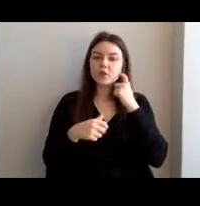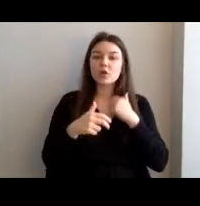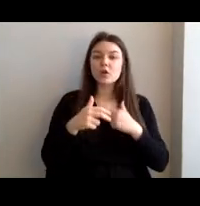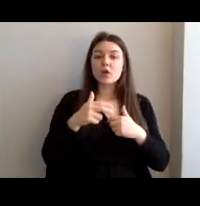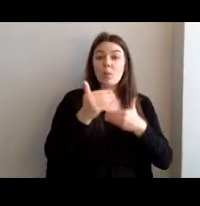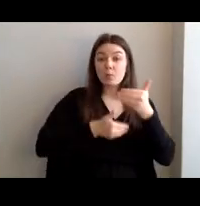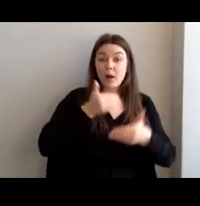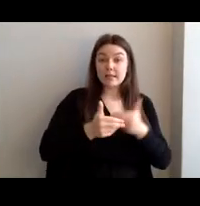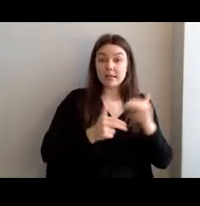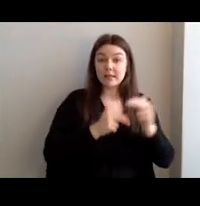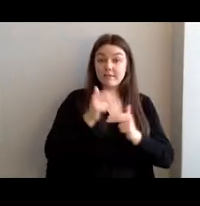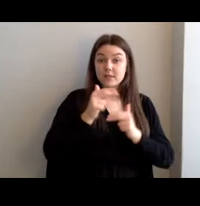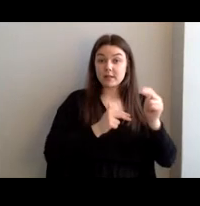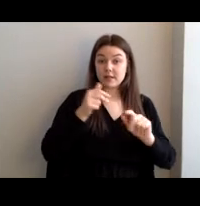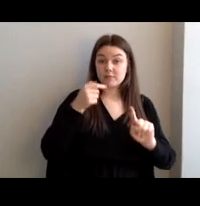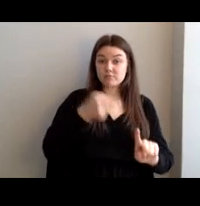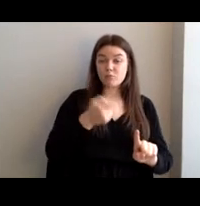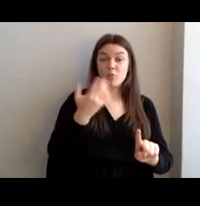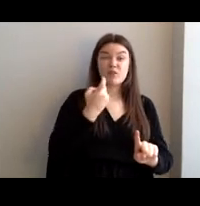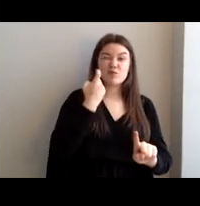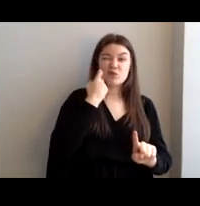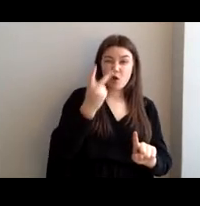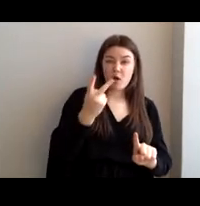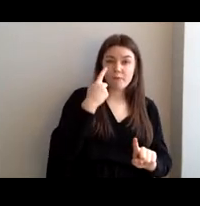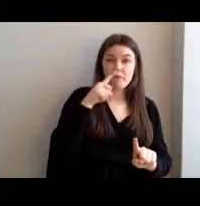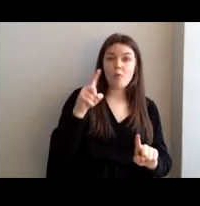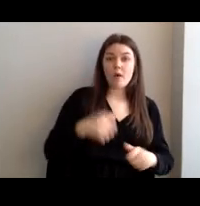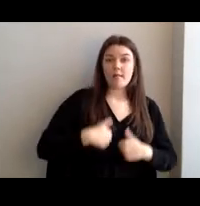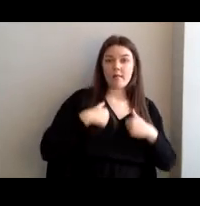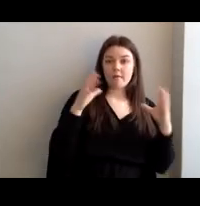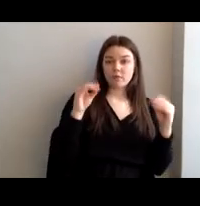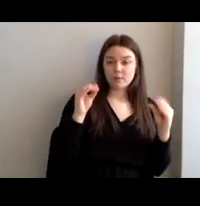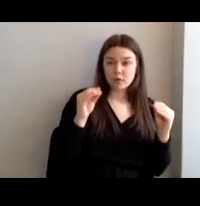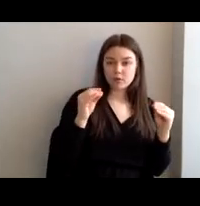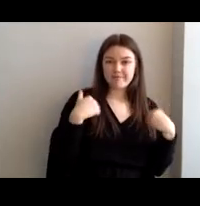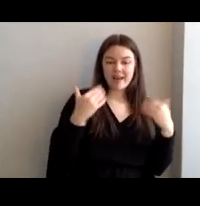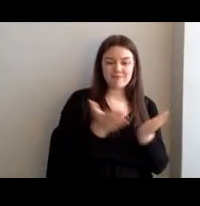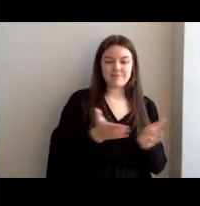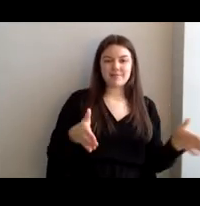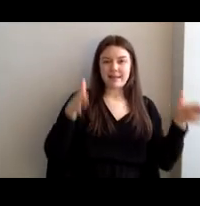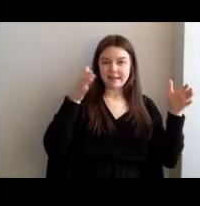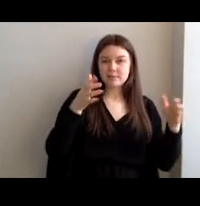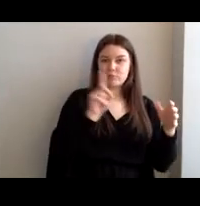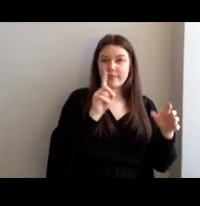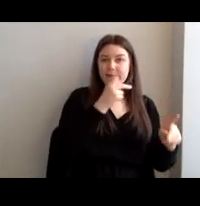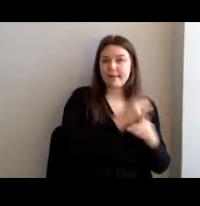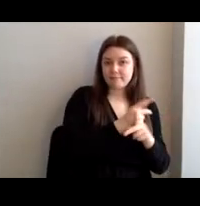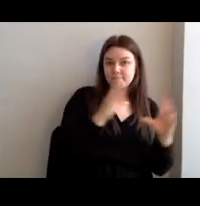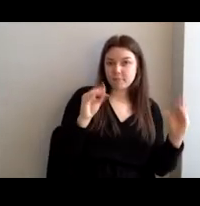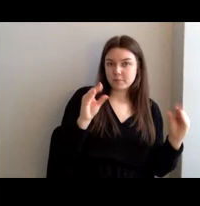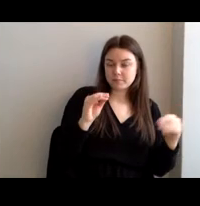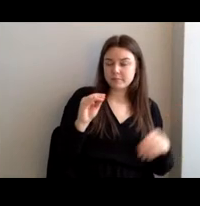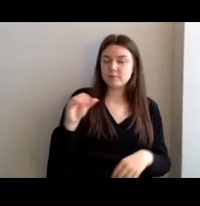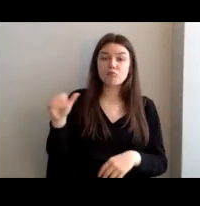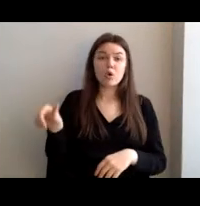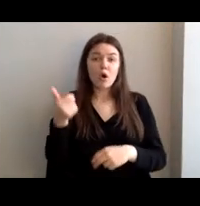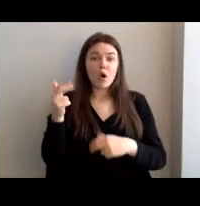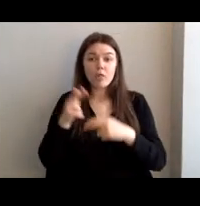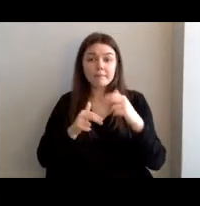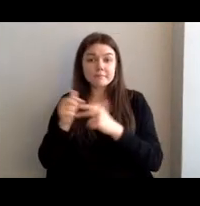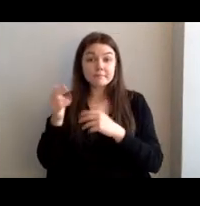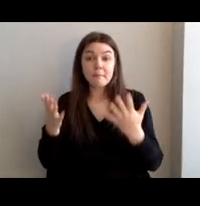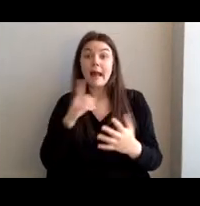facility that you just saw was live lobsters. So they had holding tanks where they would keep those live lobsters. But other processing facilities might actually